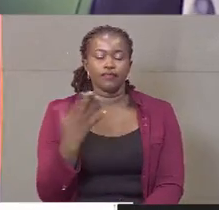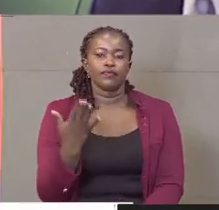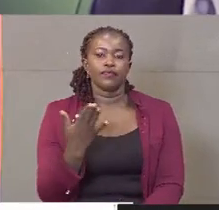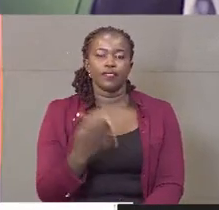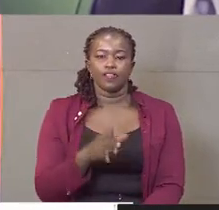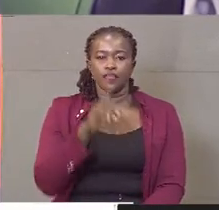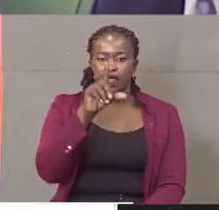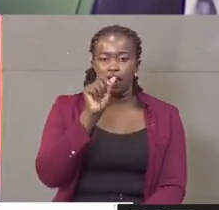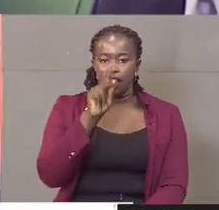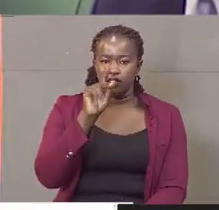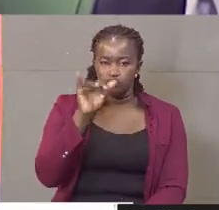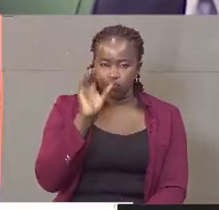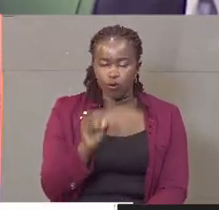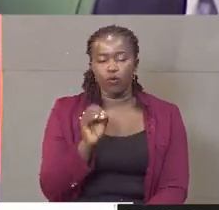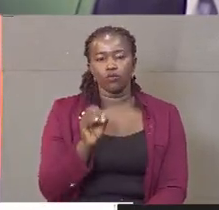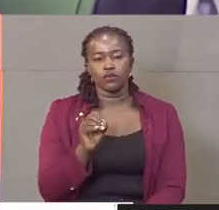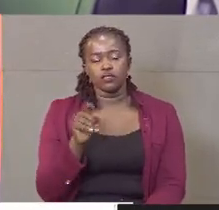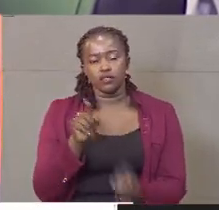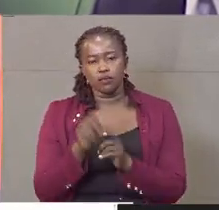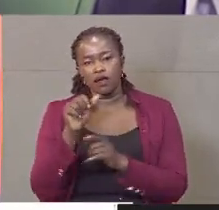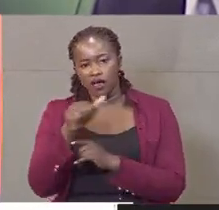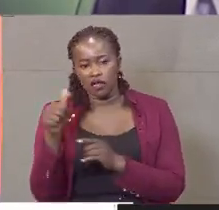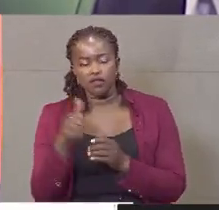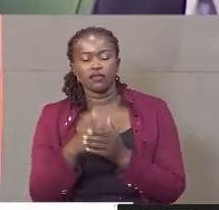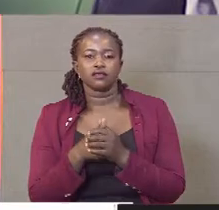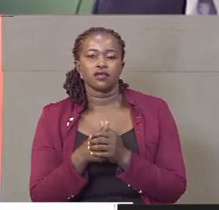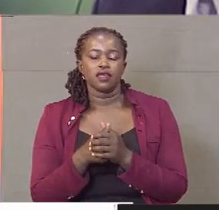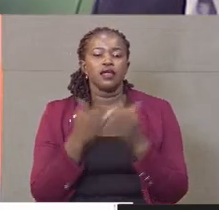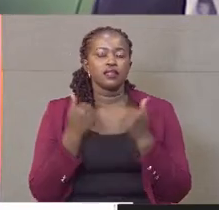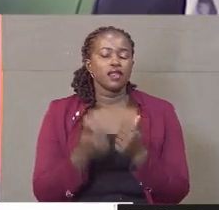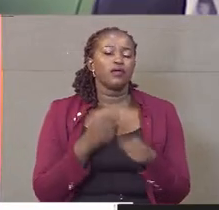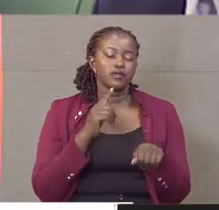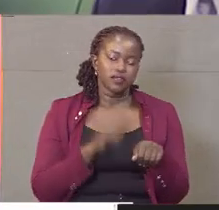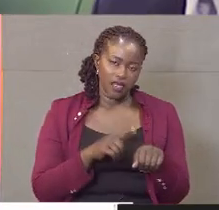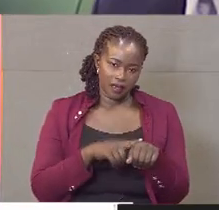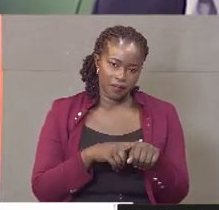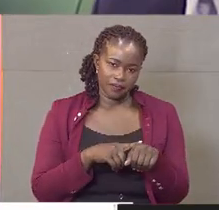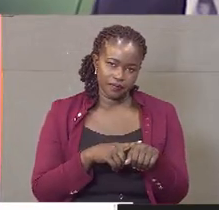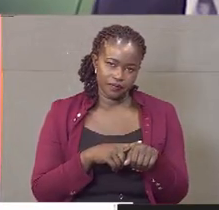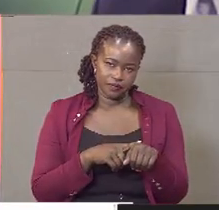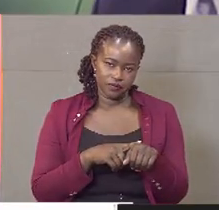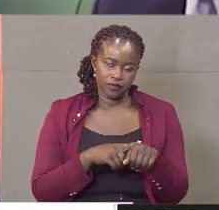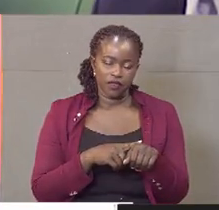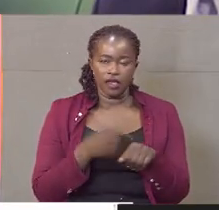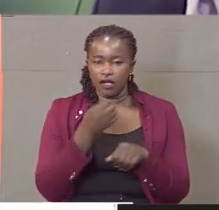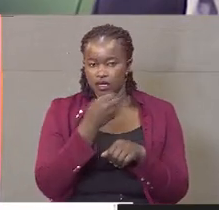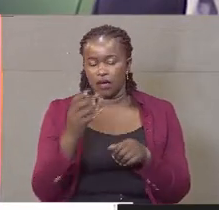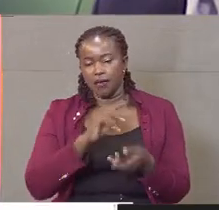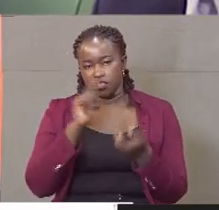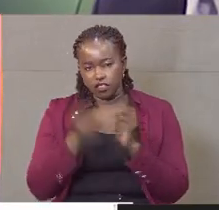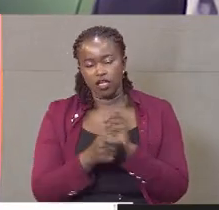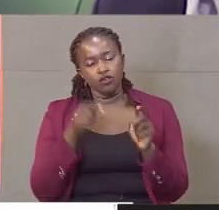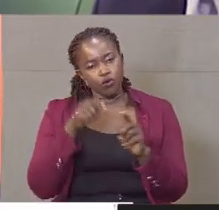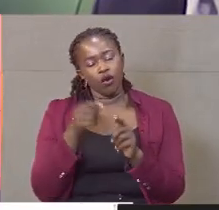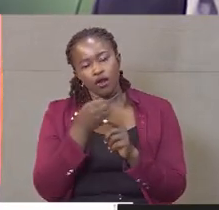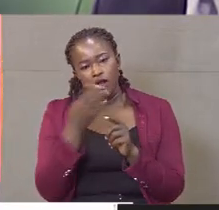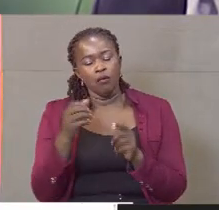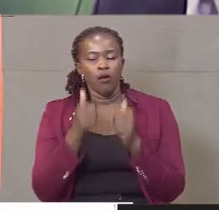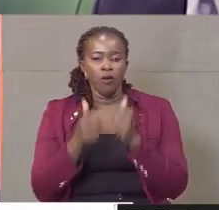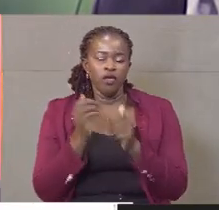Lacho, and so forth. Maybe it is time right now that those figures are maybe revised to a figure that is